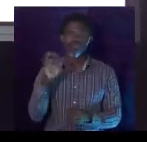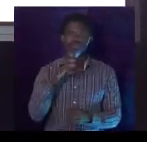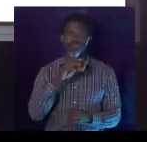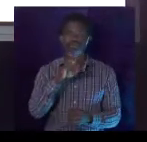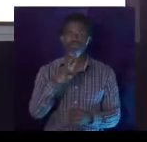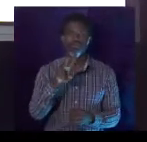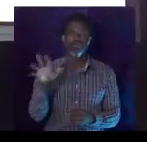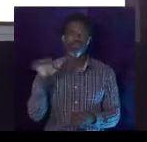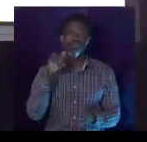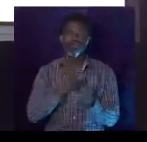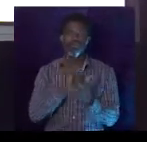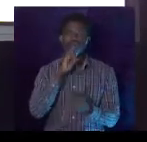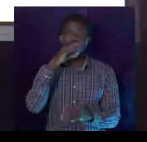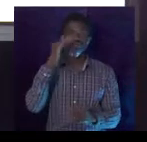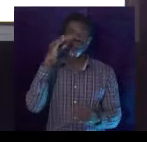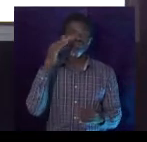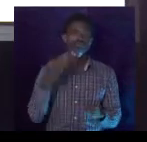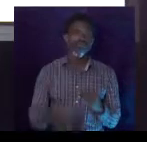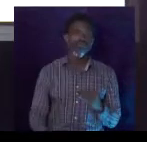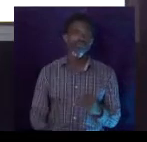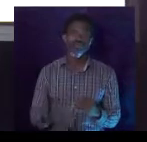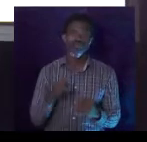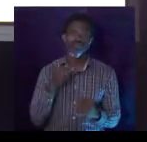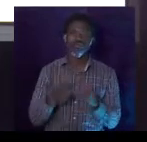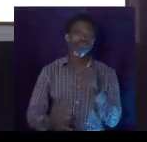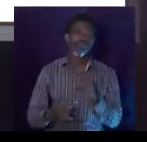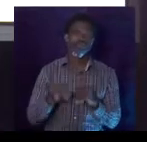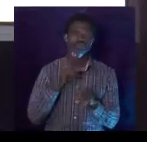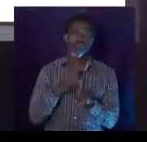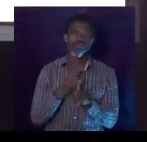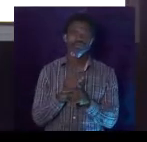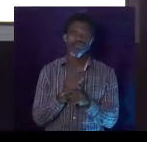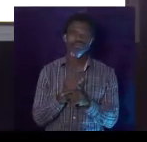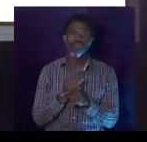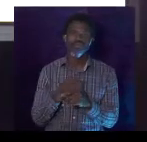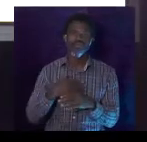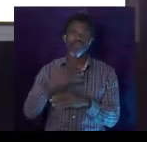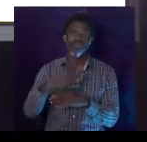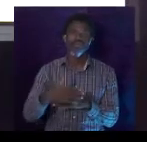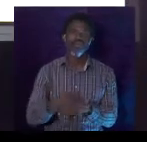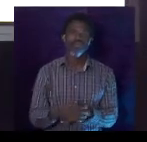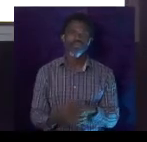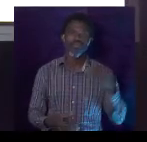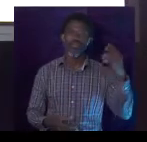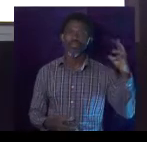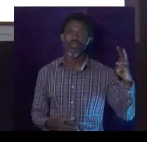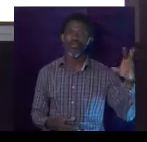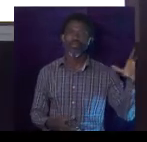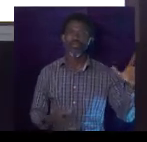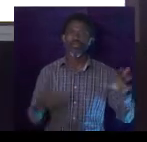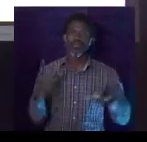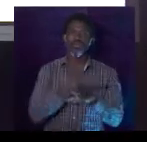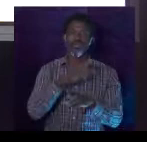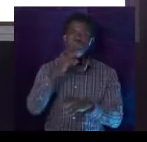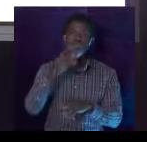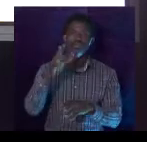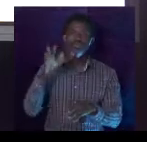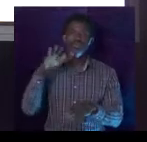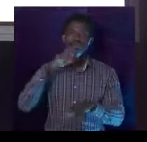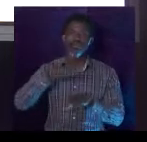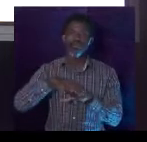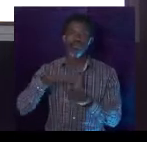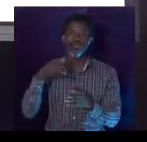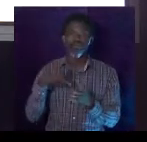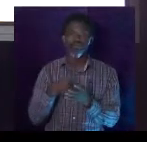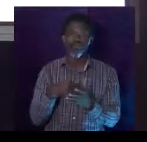25. 625. That's your final answer, my friend. Let's see just another one. This one says 65 times 65.